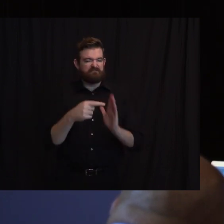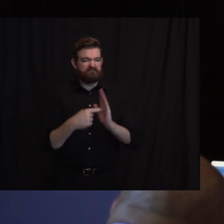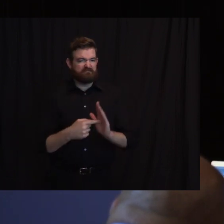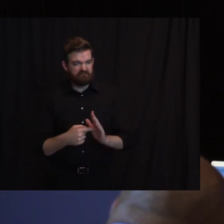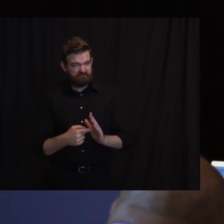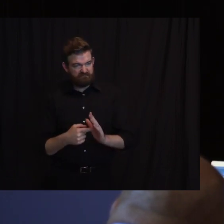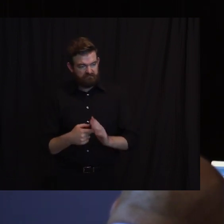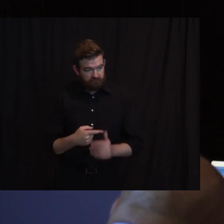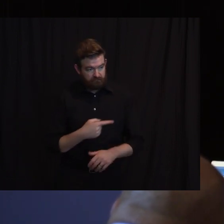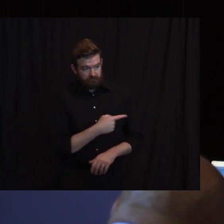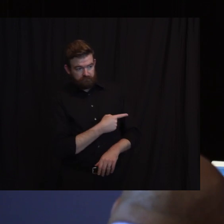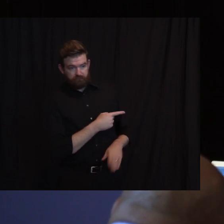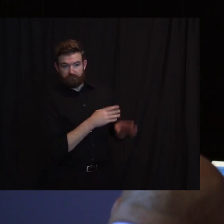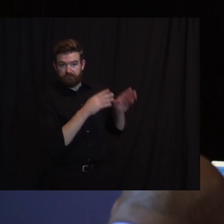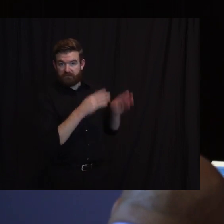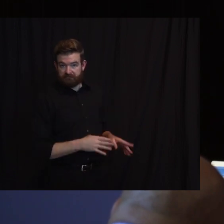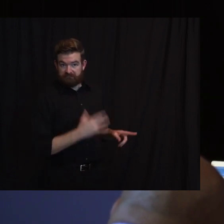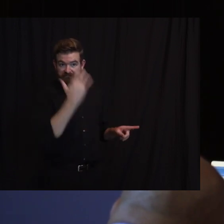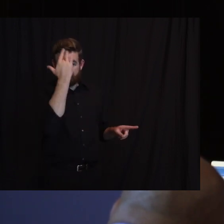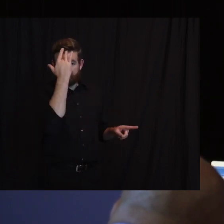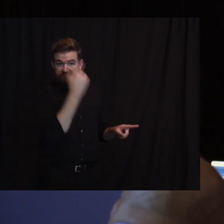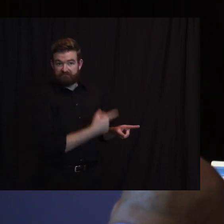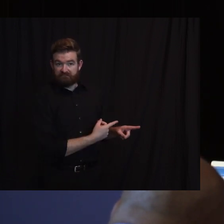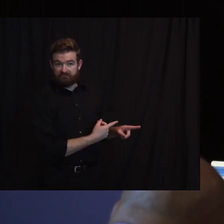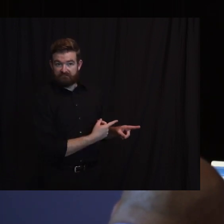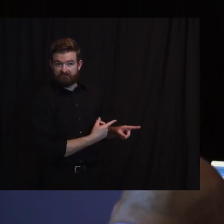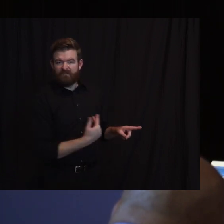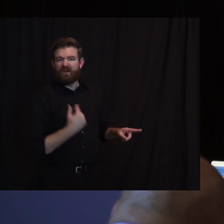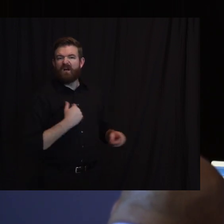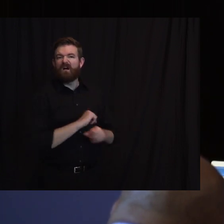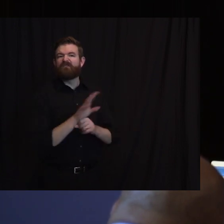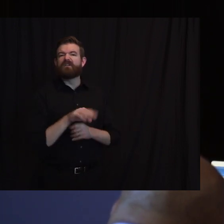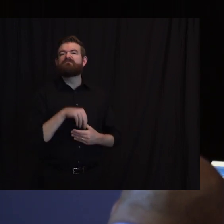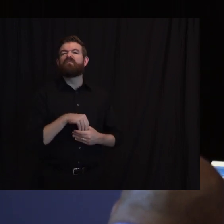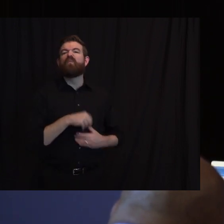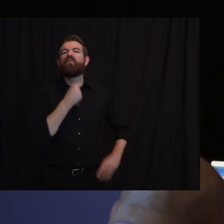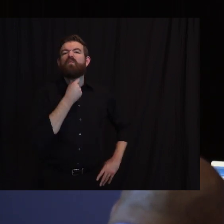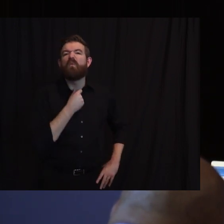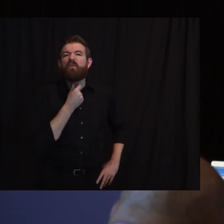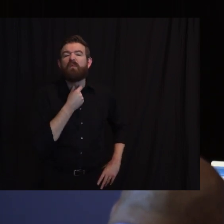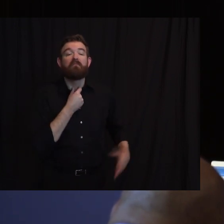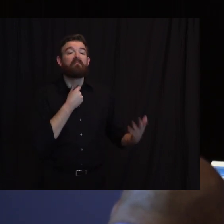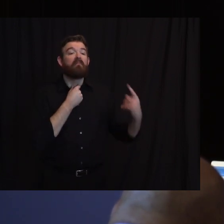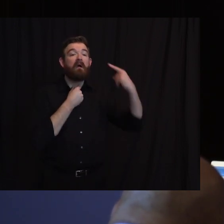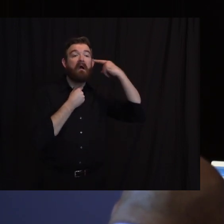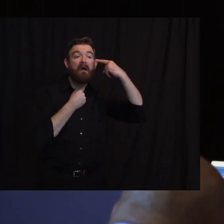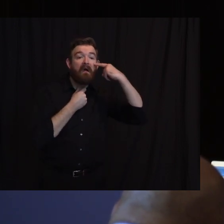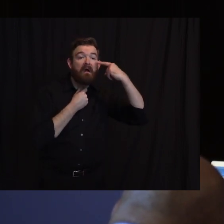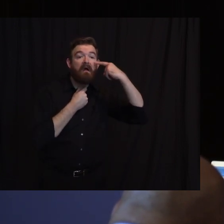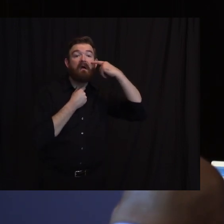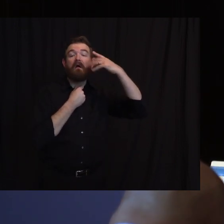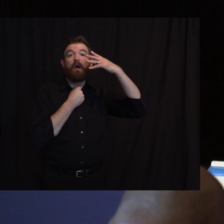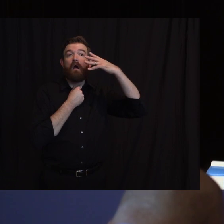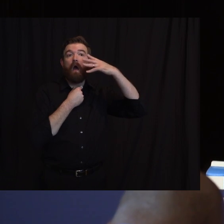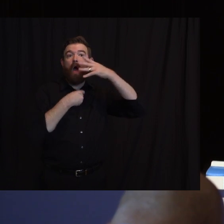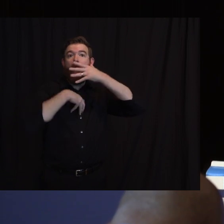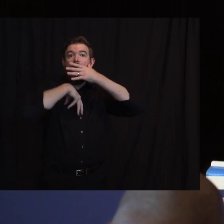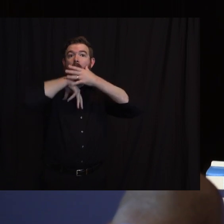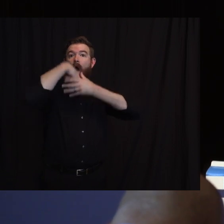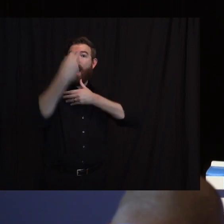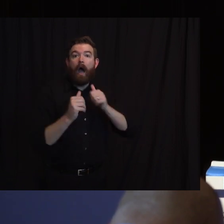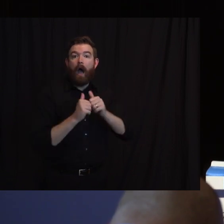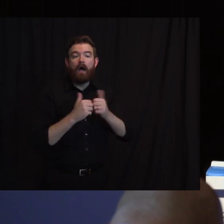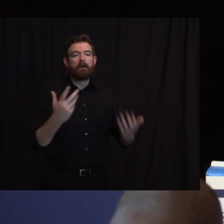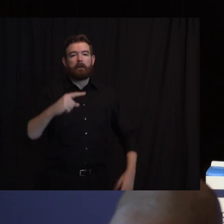lungs has to put that out in the environment in such a way that you can come into contact with it. Some of those ways are very obvious. If somebody goes ahead and sneezes or